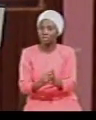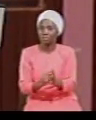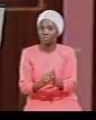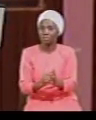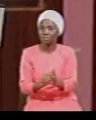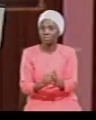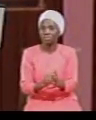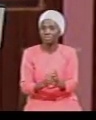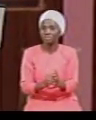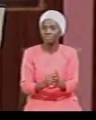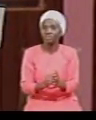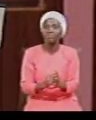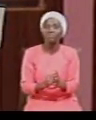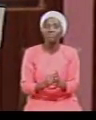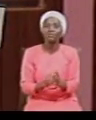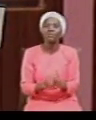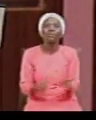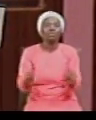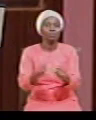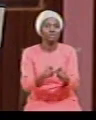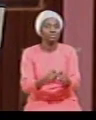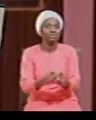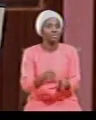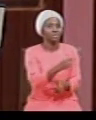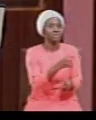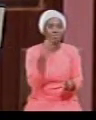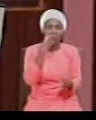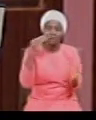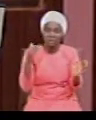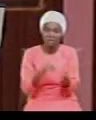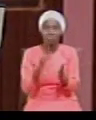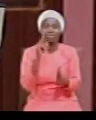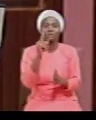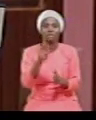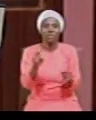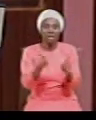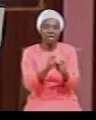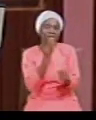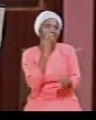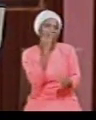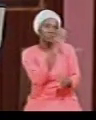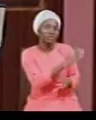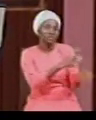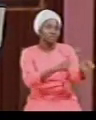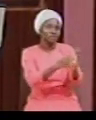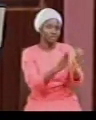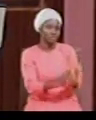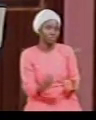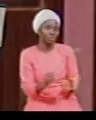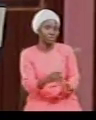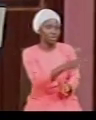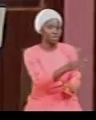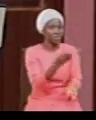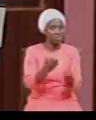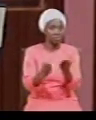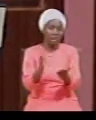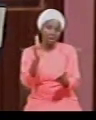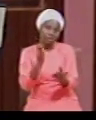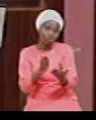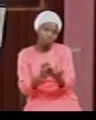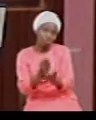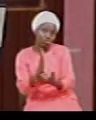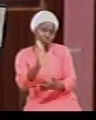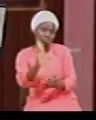whereas they speak against you as evildoers, they may by your good